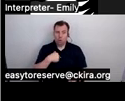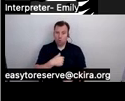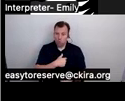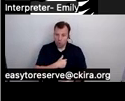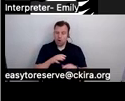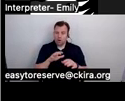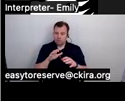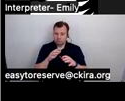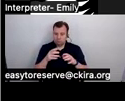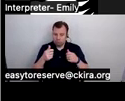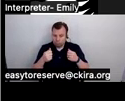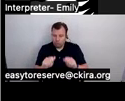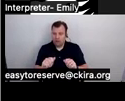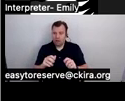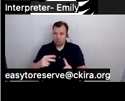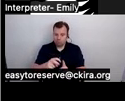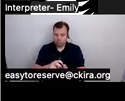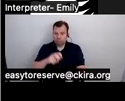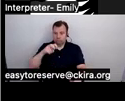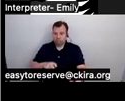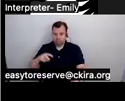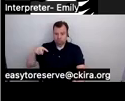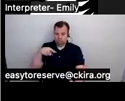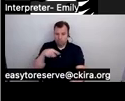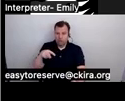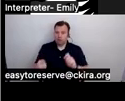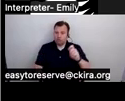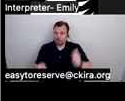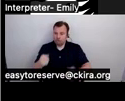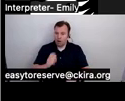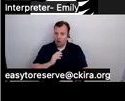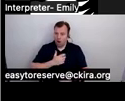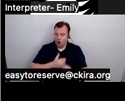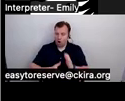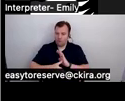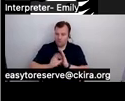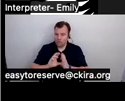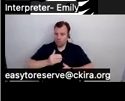try to improve the review process. And I really applaud NIH for doing